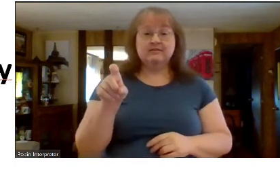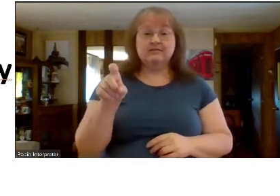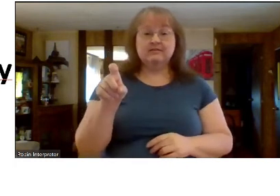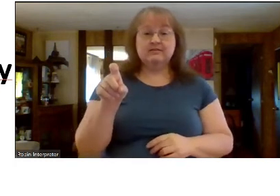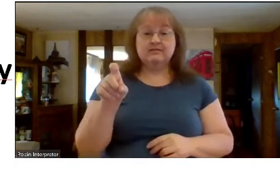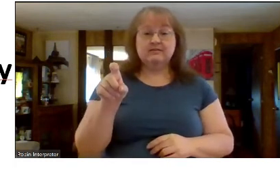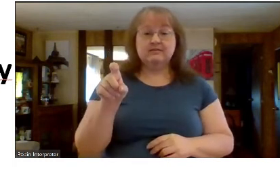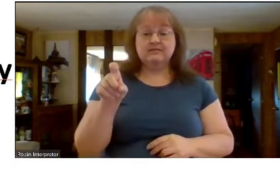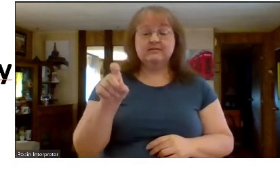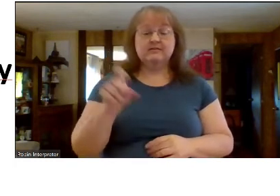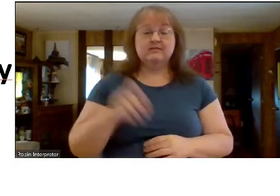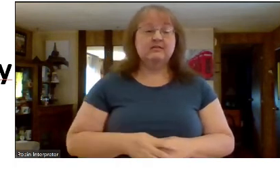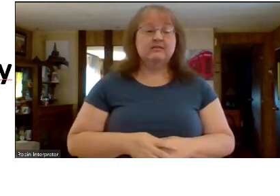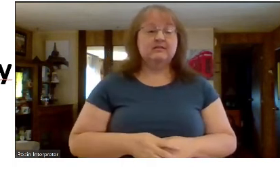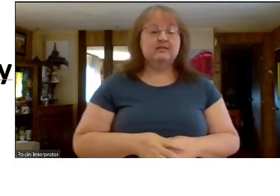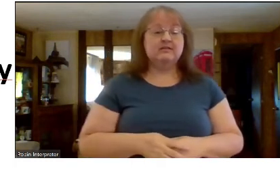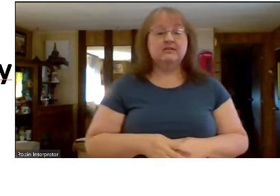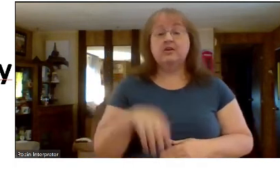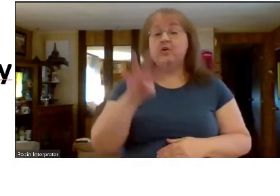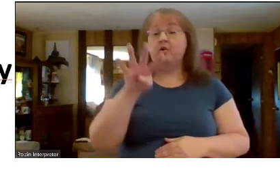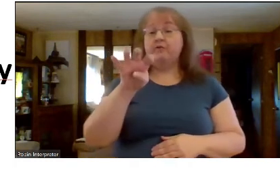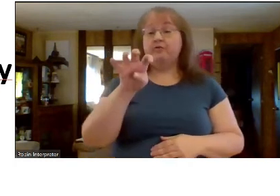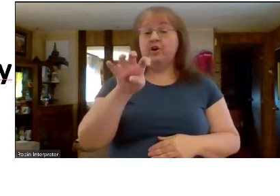equals 118 times x.